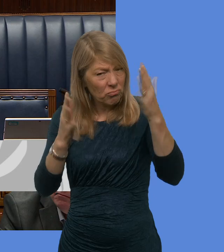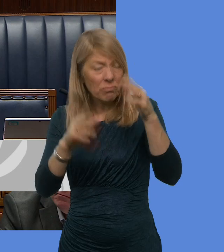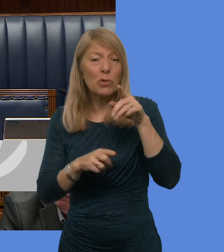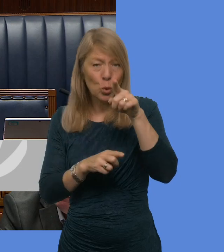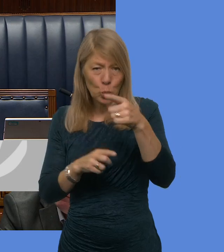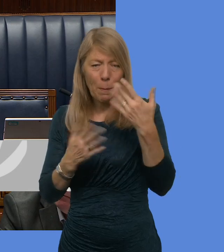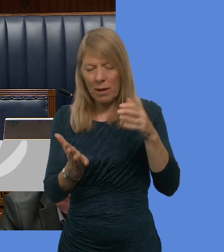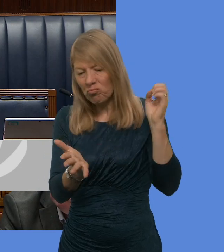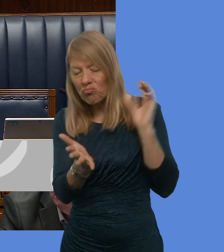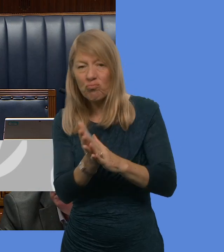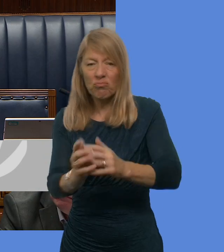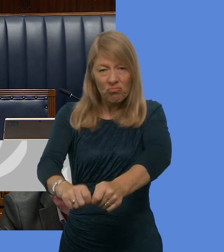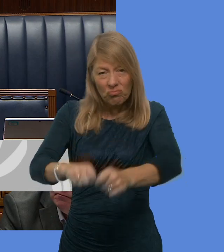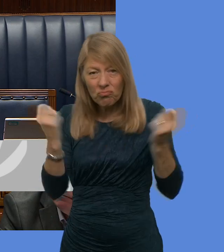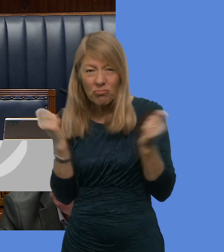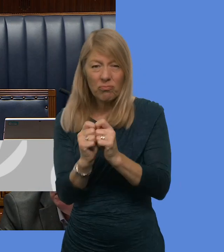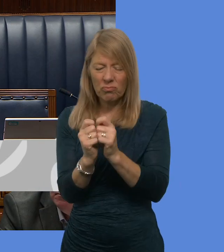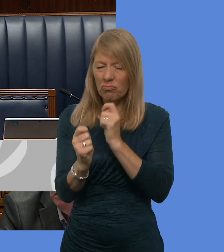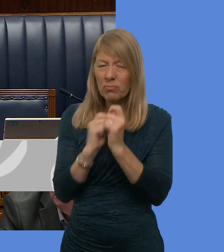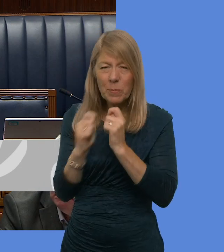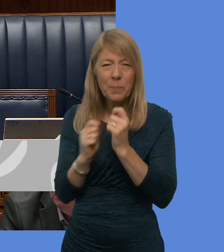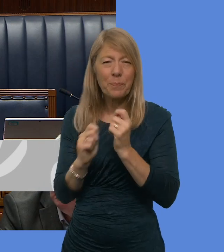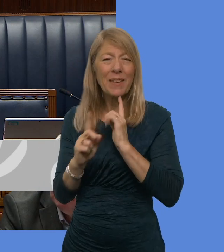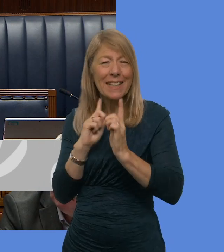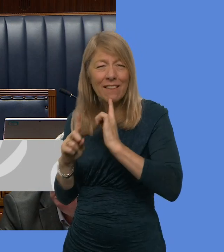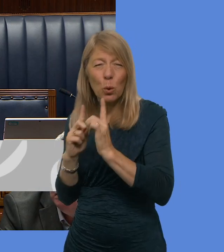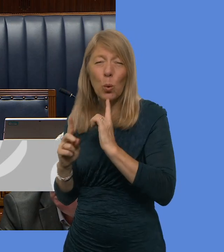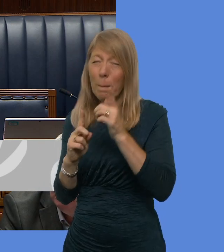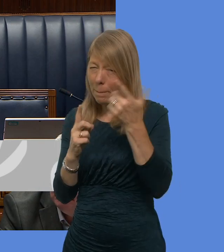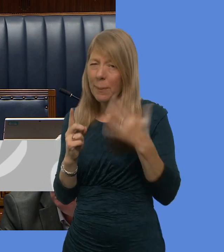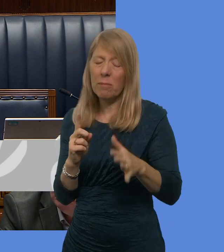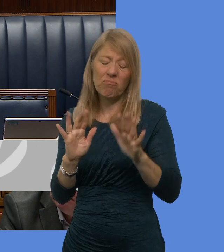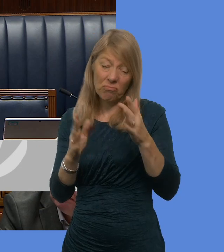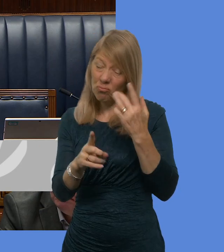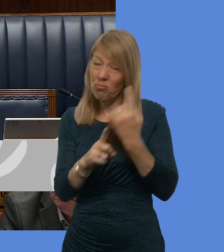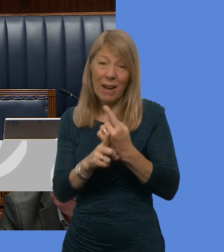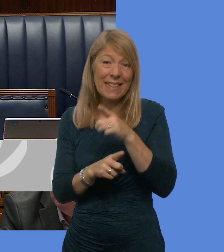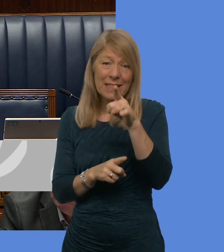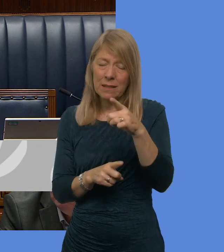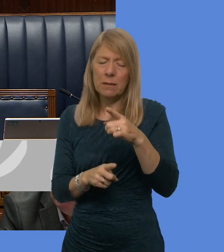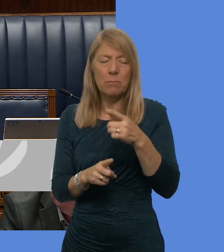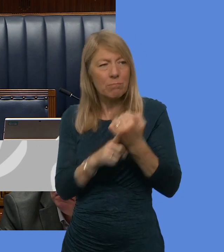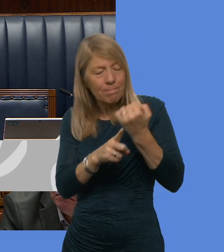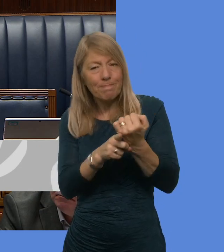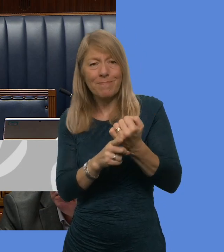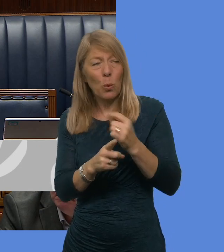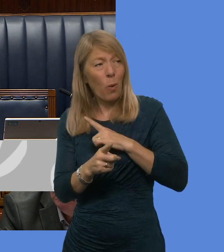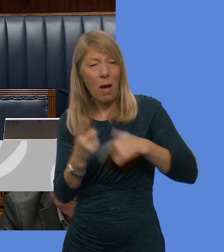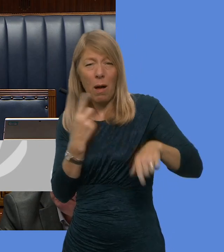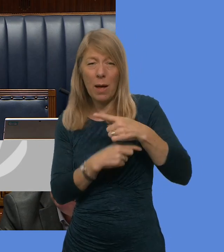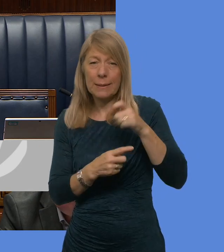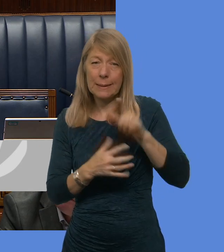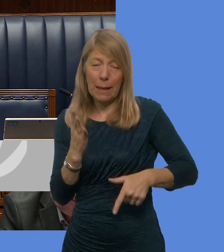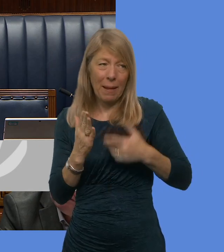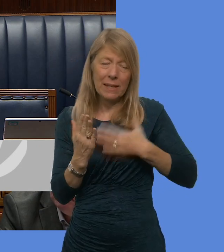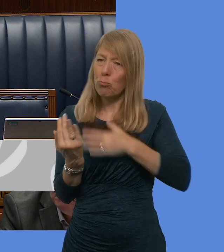disabled people and their right to access public transport fully. We have made huge strides forward in recent years in relation to public transport, and I intend to continue